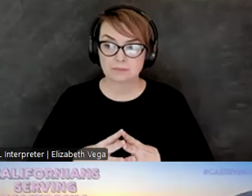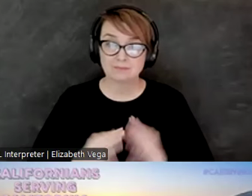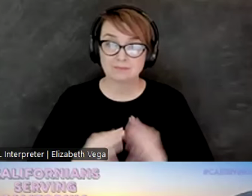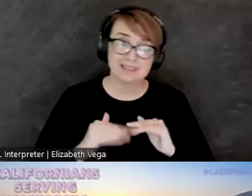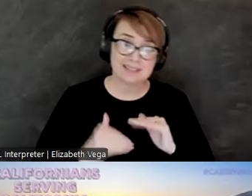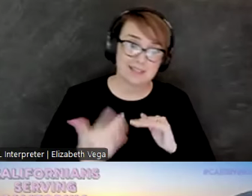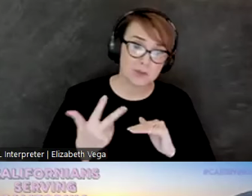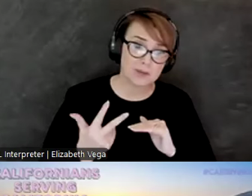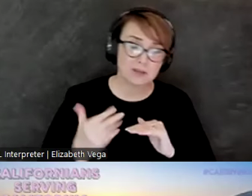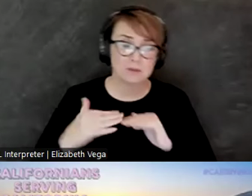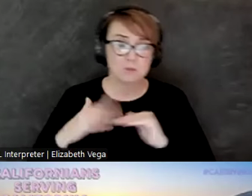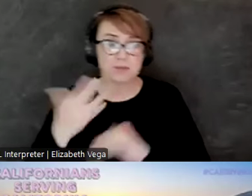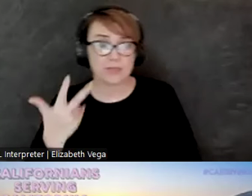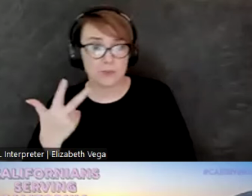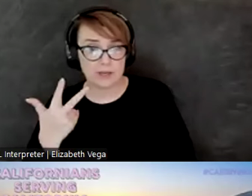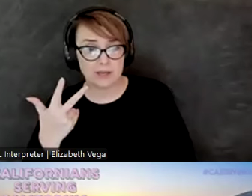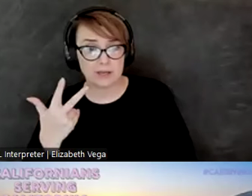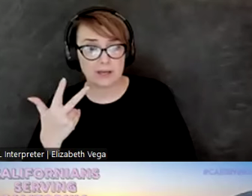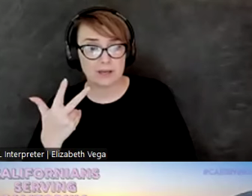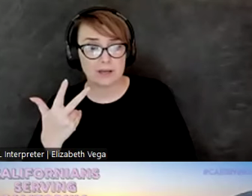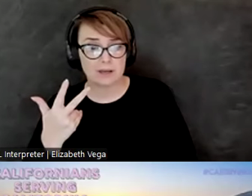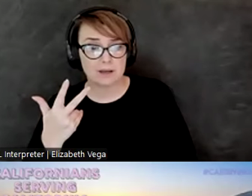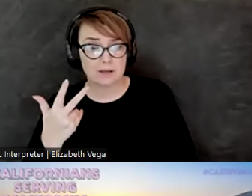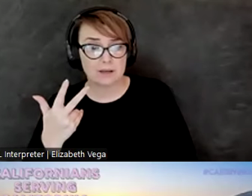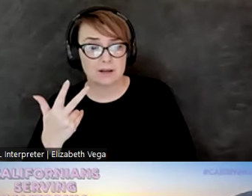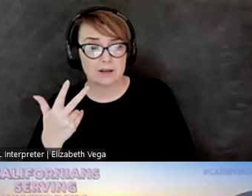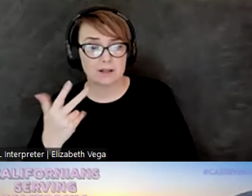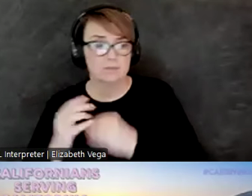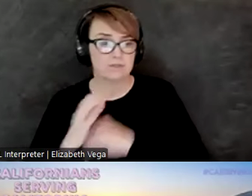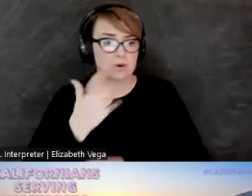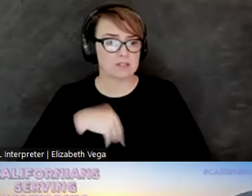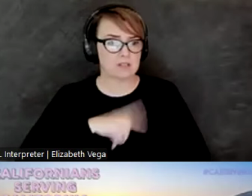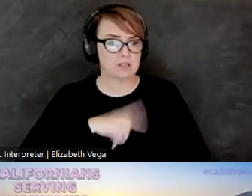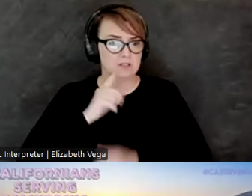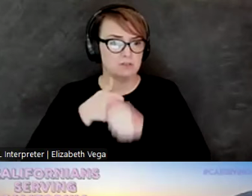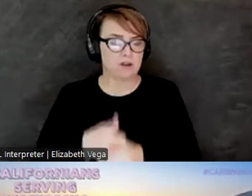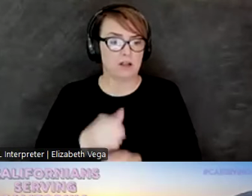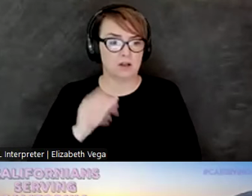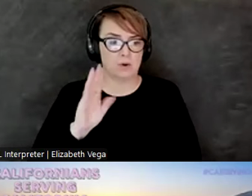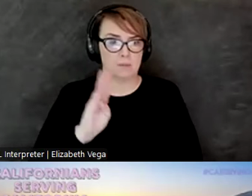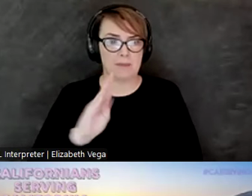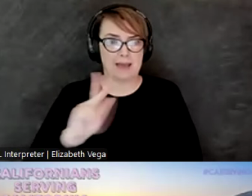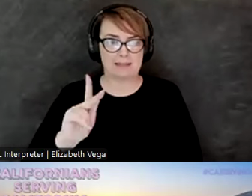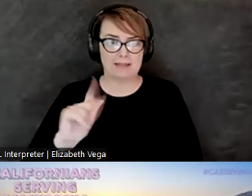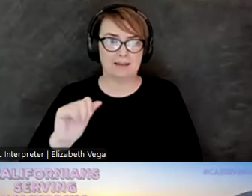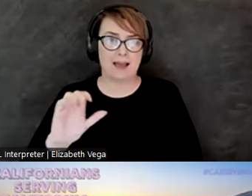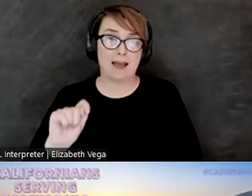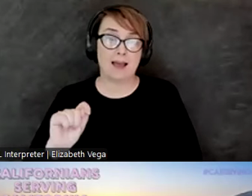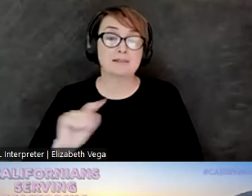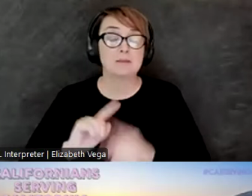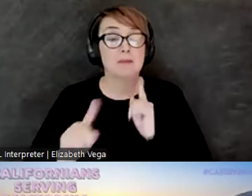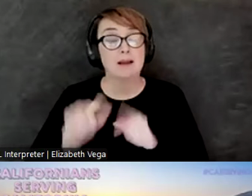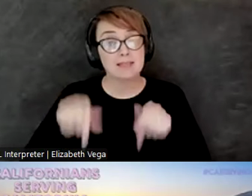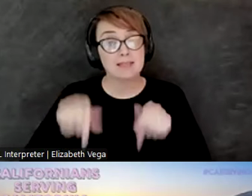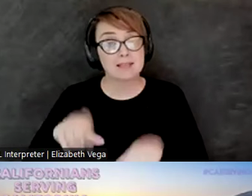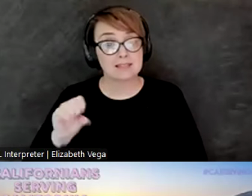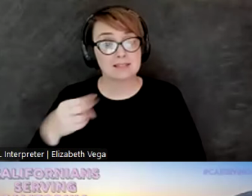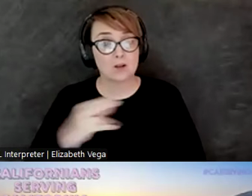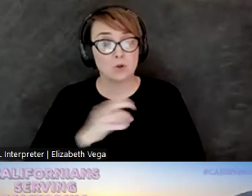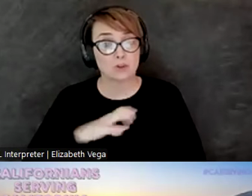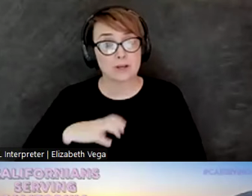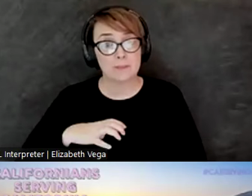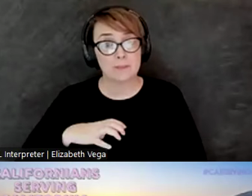that'll, bind us to the bag of cane. The question comes then is from this stakeholder committee group, who is